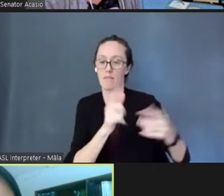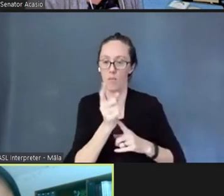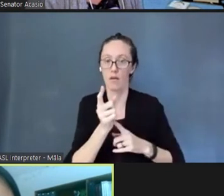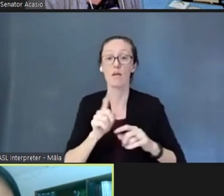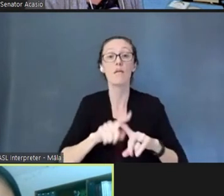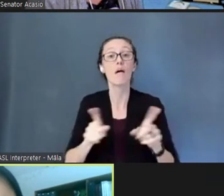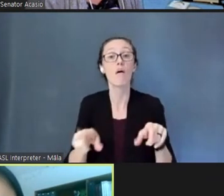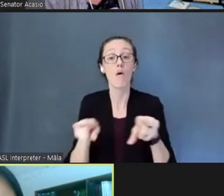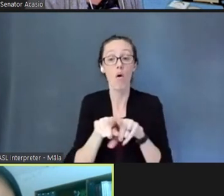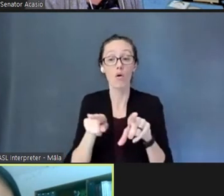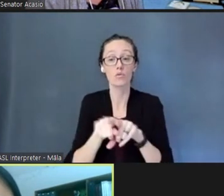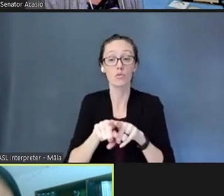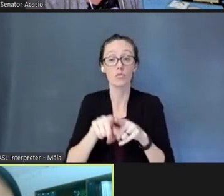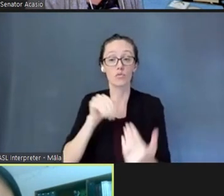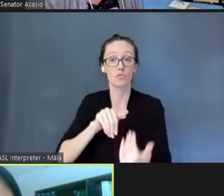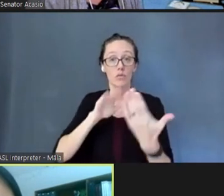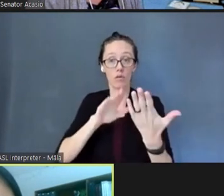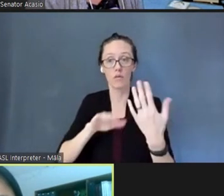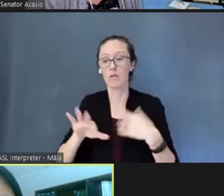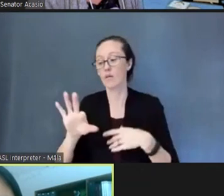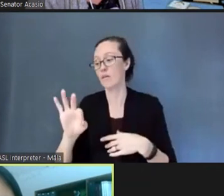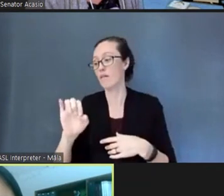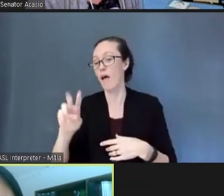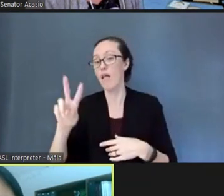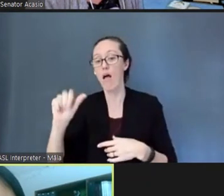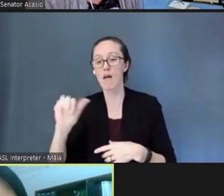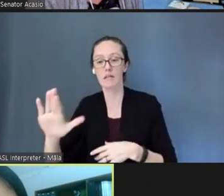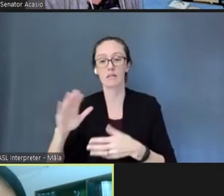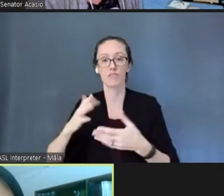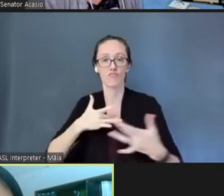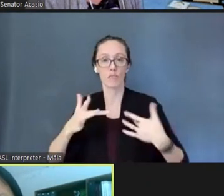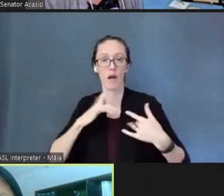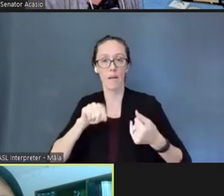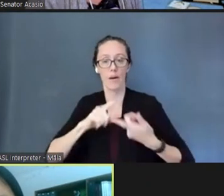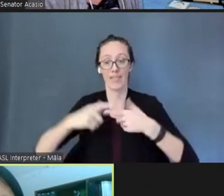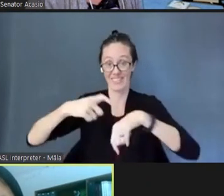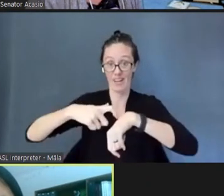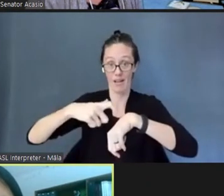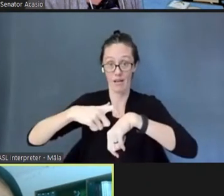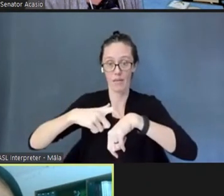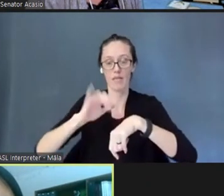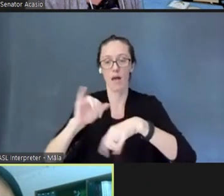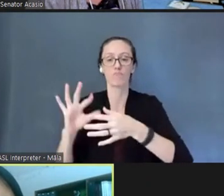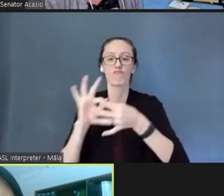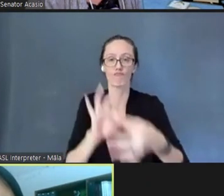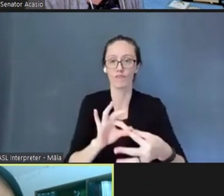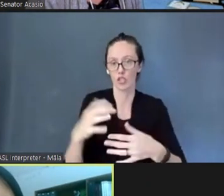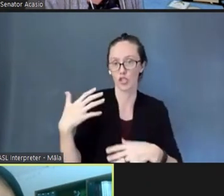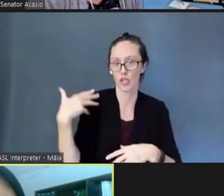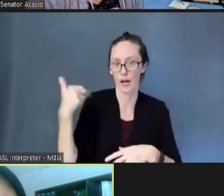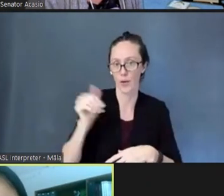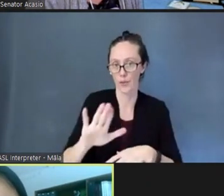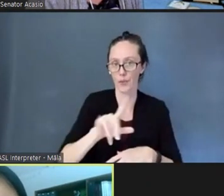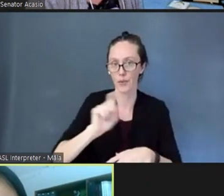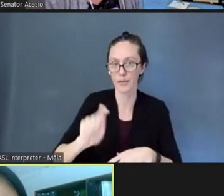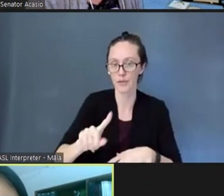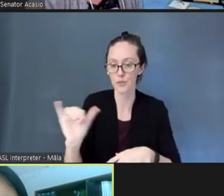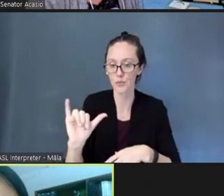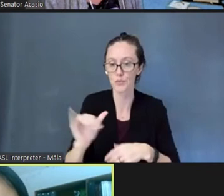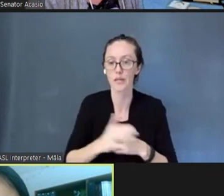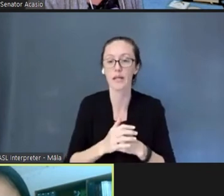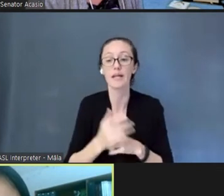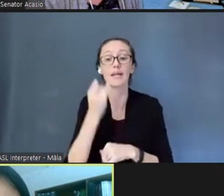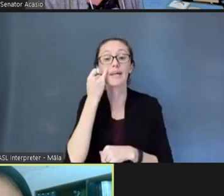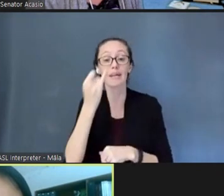just to address Senator Favela's concern about the time, and this ties into your question as well, Chair, that if there